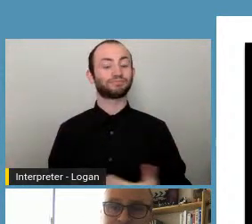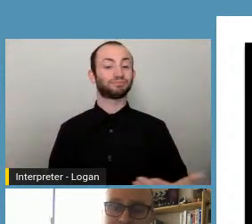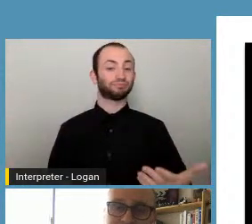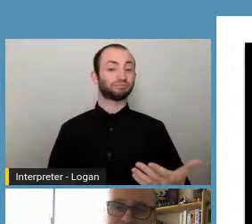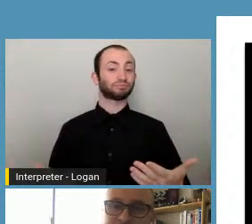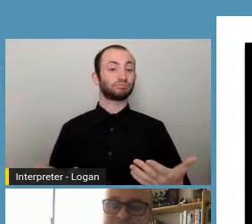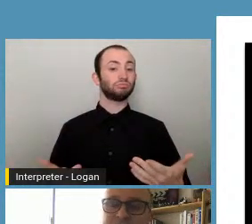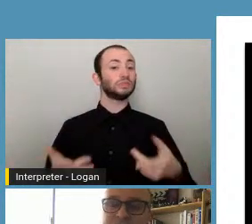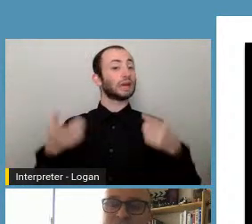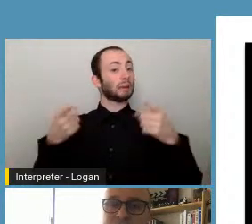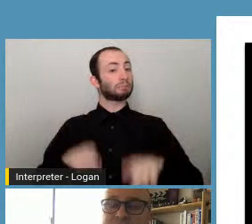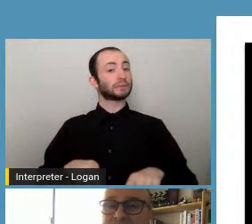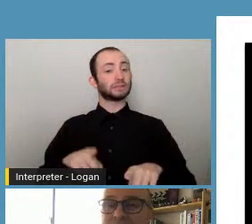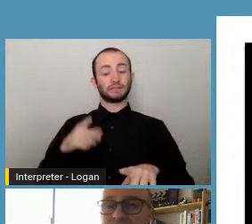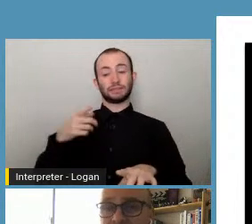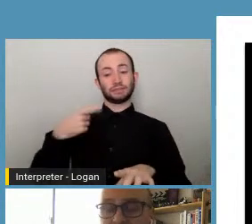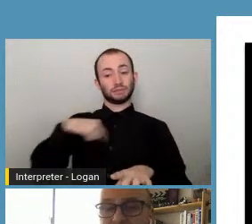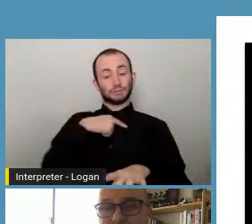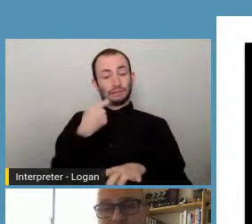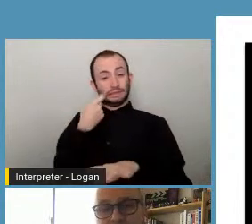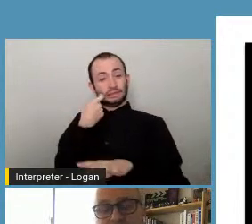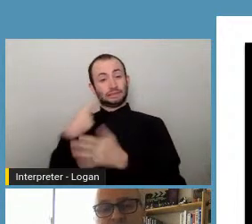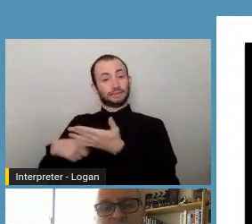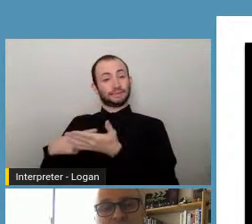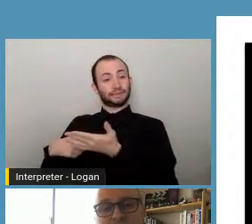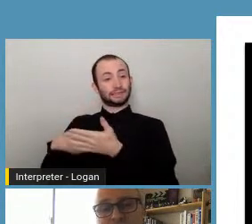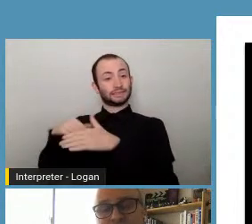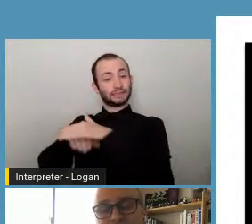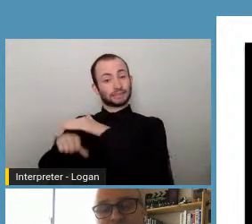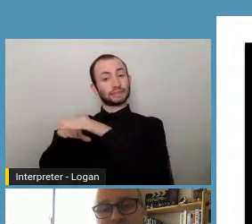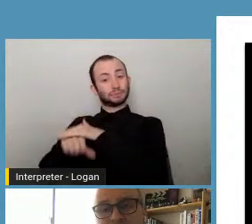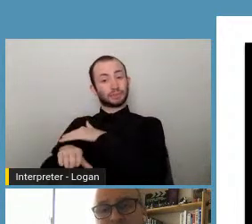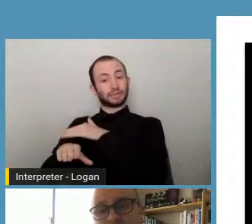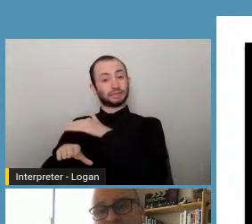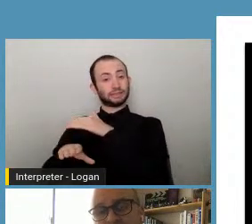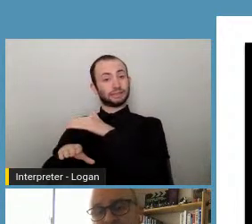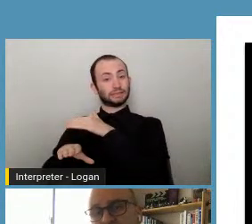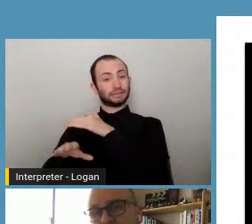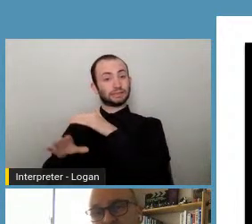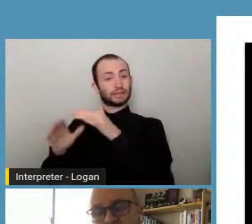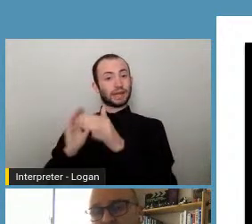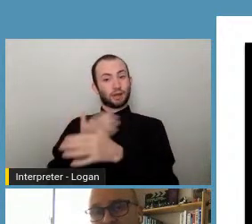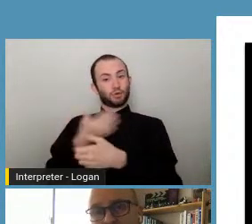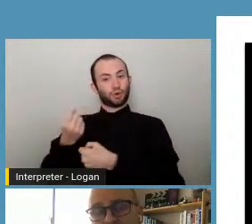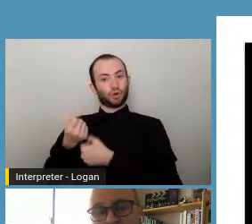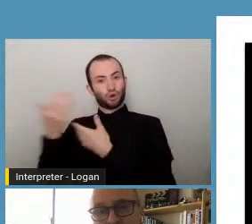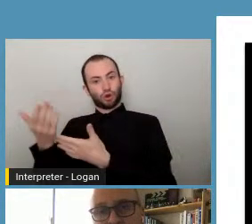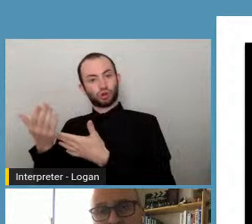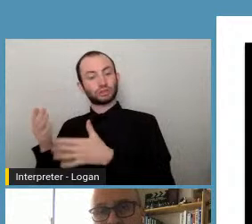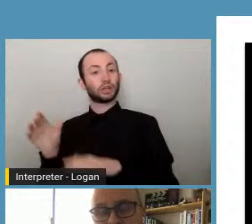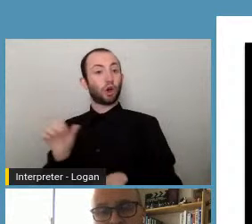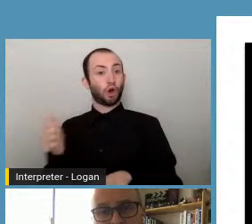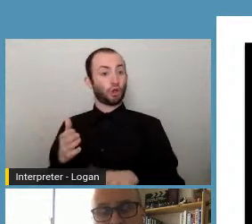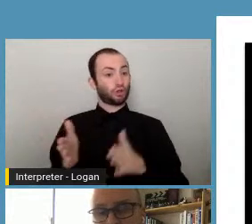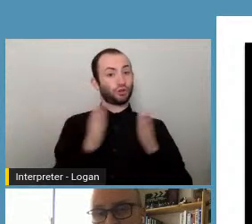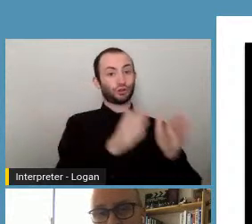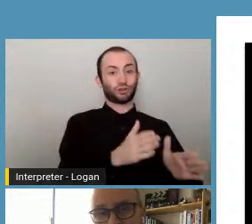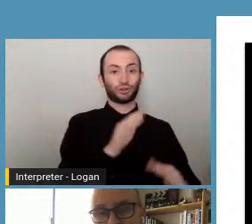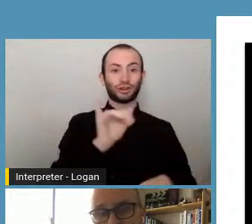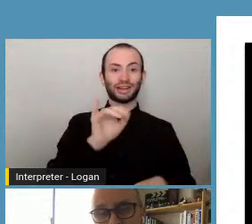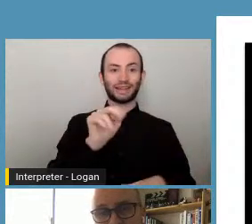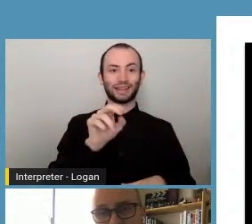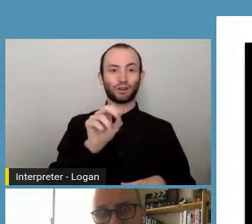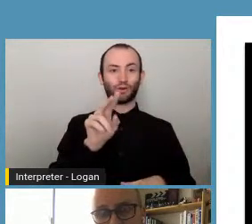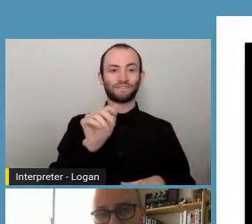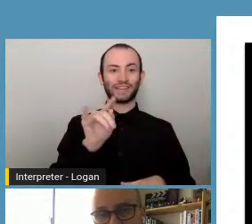about accessibility just a second ago as being an outcome of this methodology. Another is innovation. Sina and I have been, very fortunate to work on a